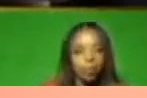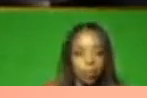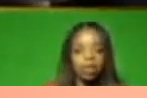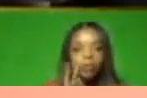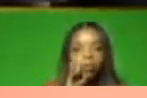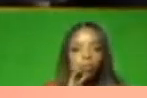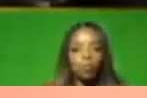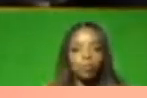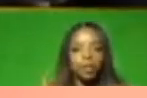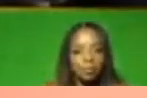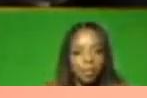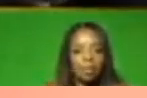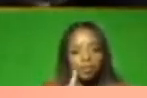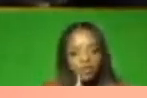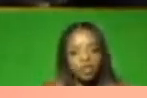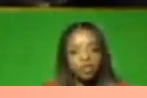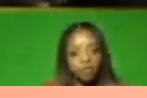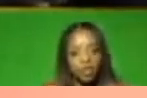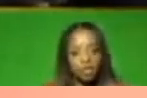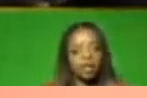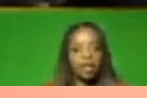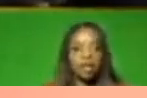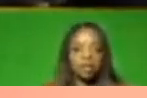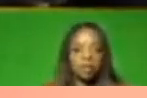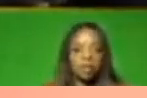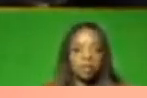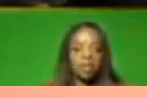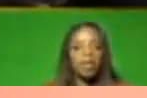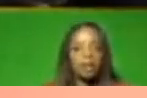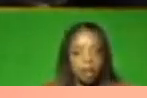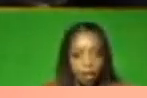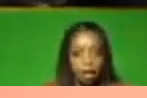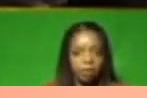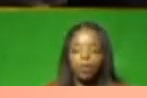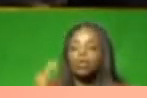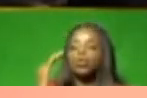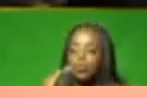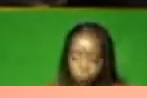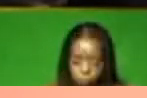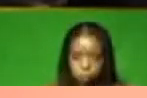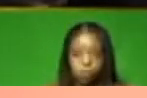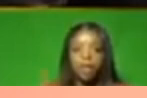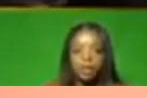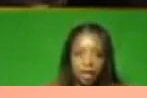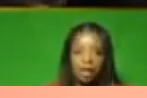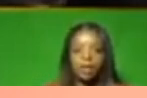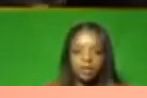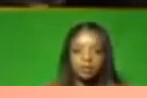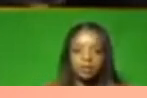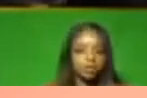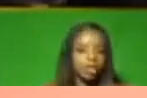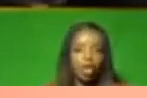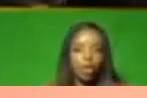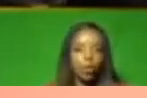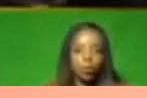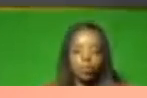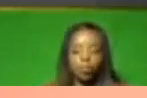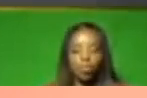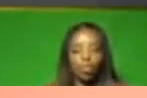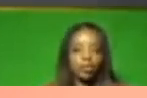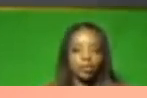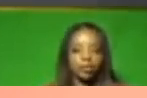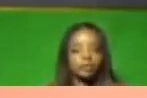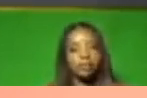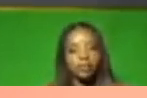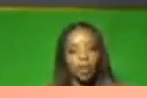a license. It has now been reduced to merely days, and we really applaud the work